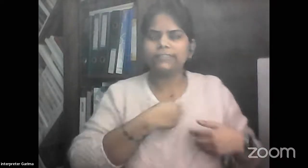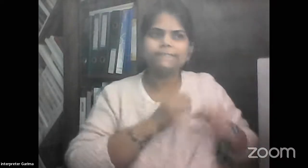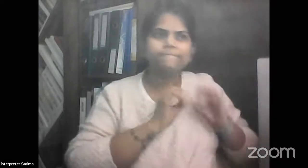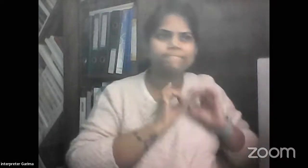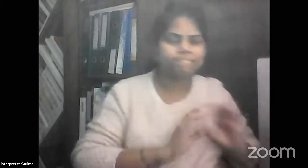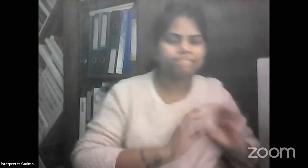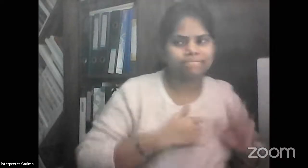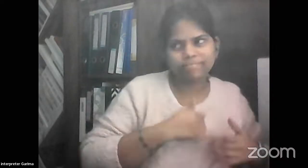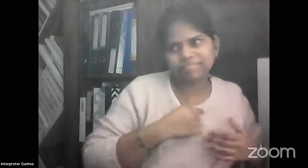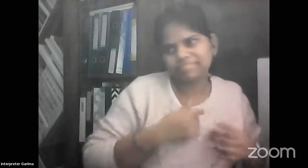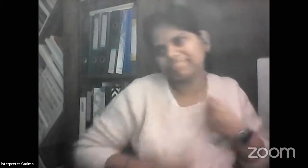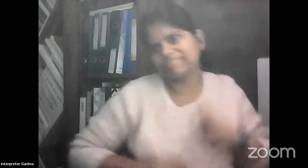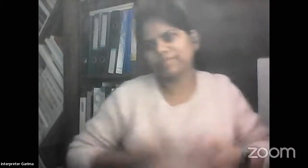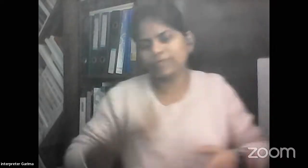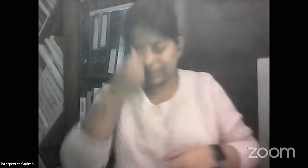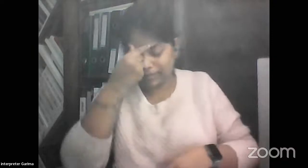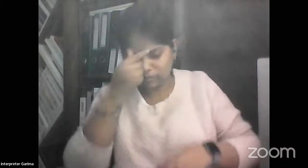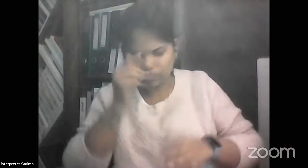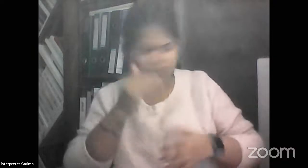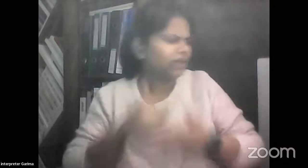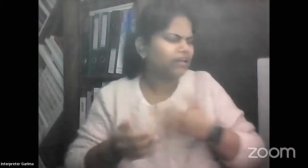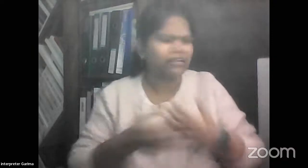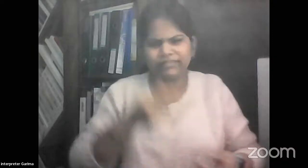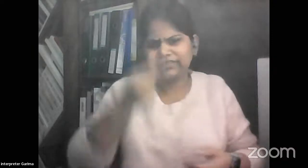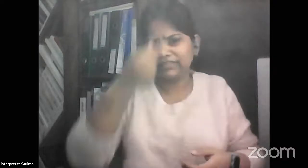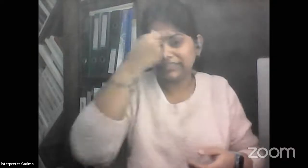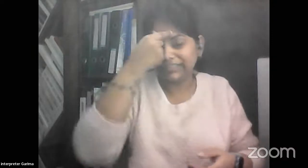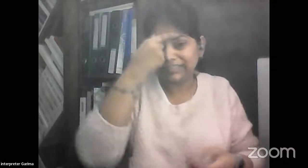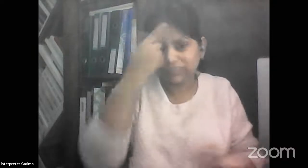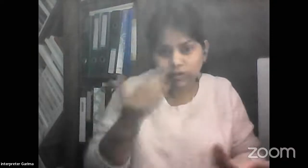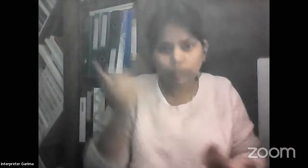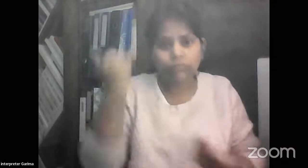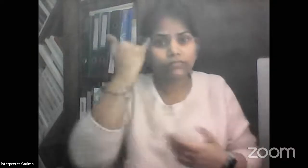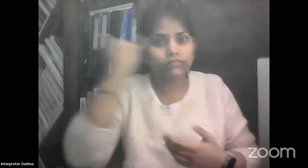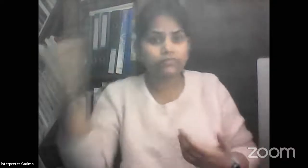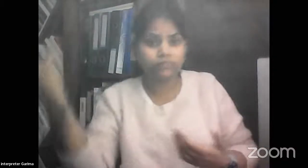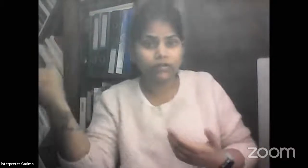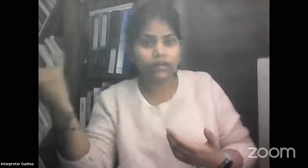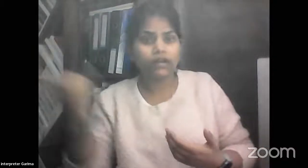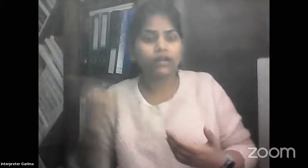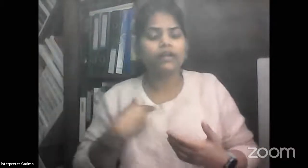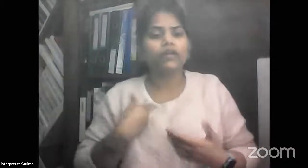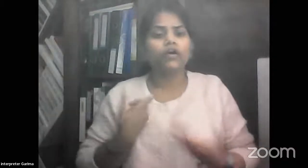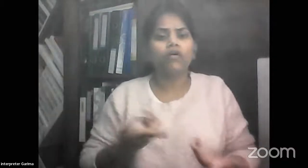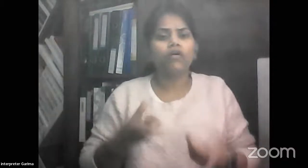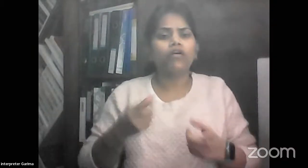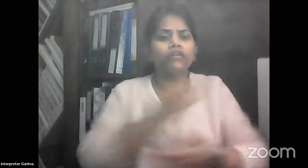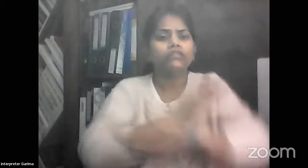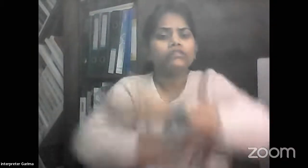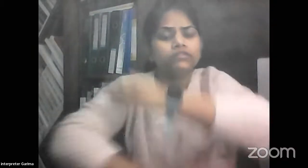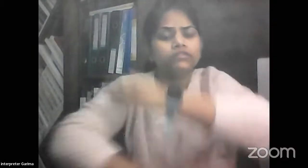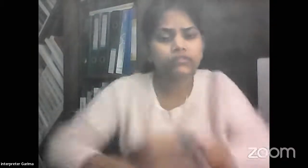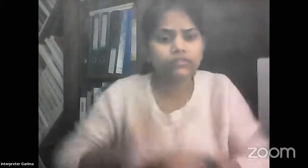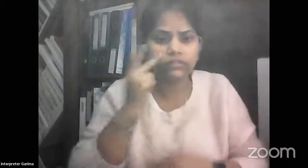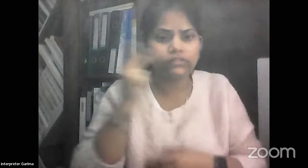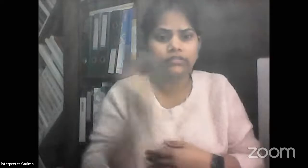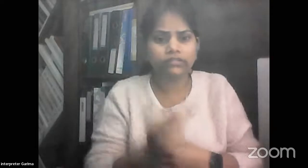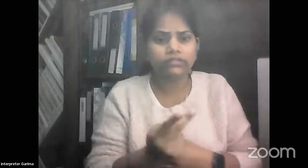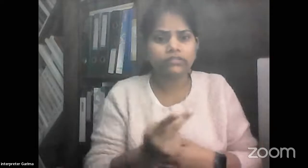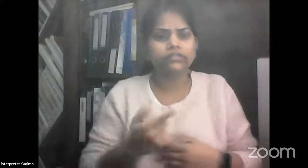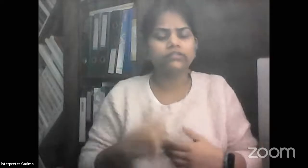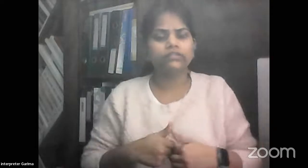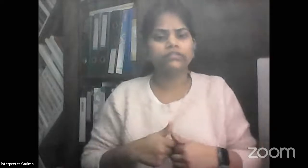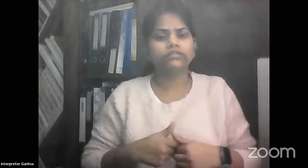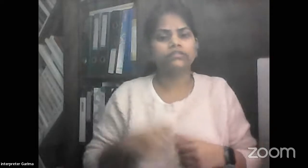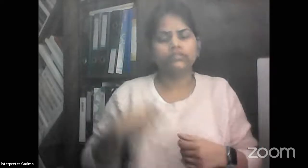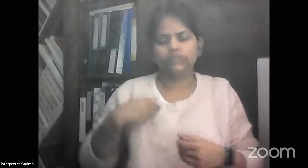when we're sensitive to the idea of disability, we realize that it is Rochester's